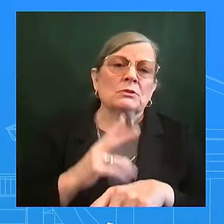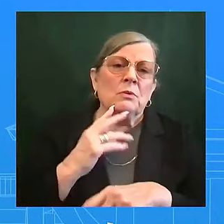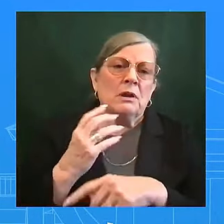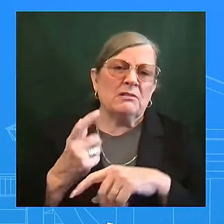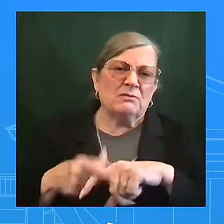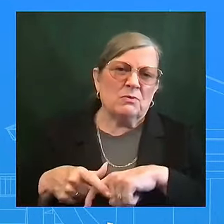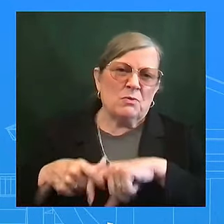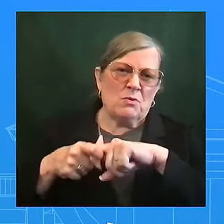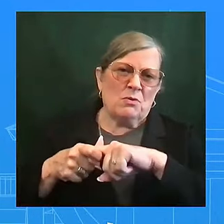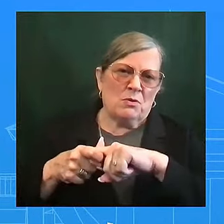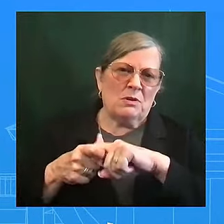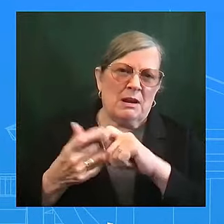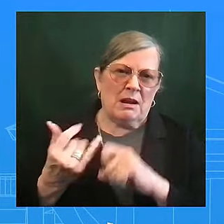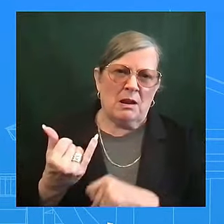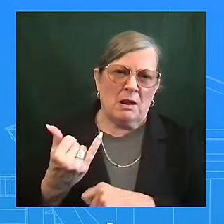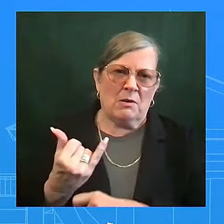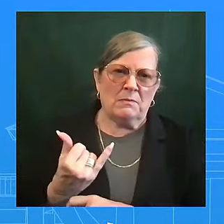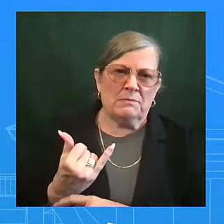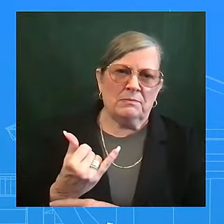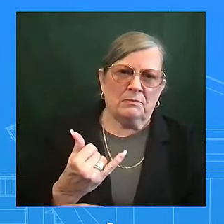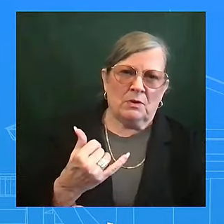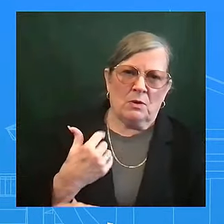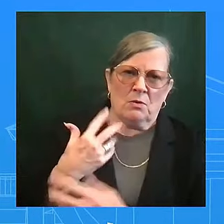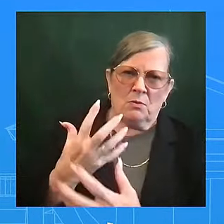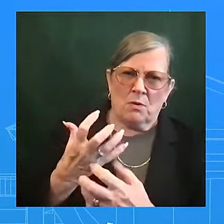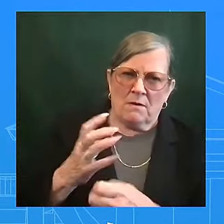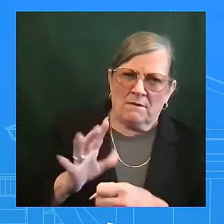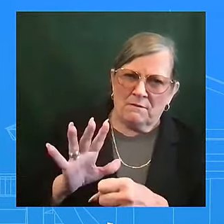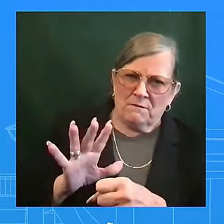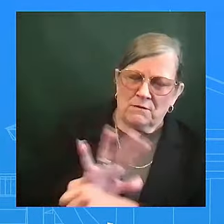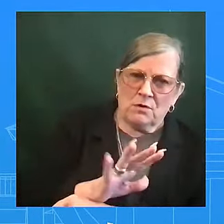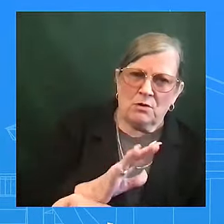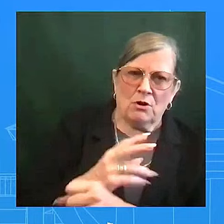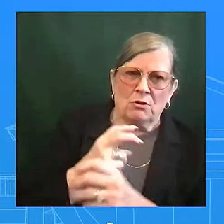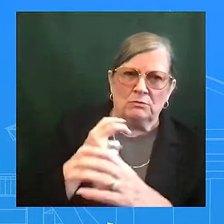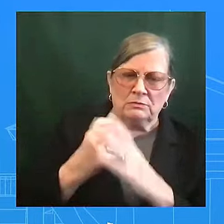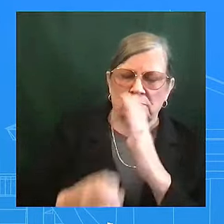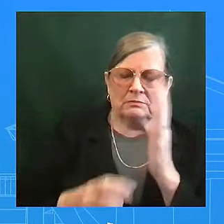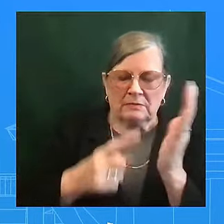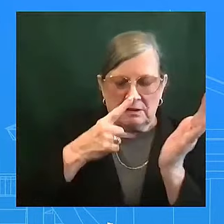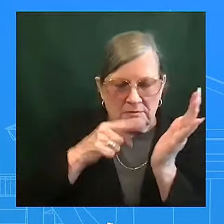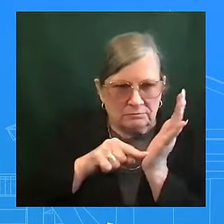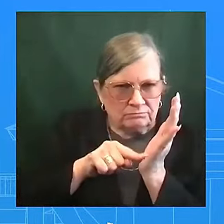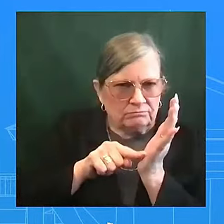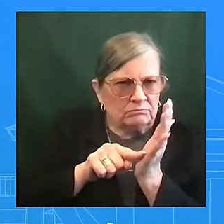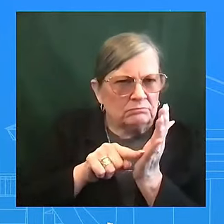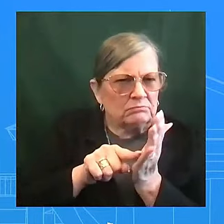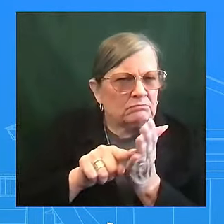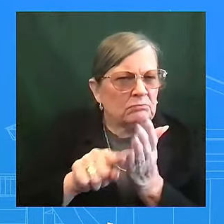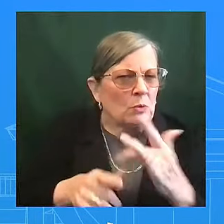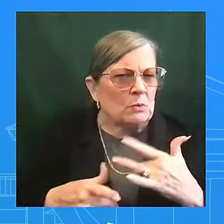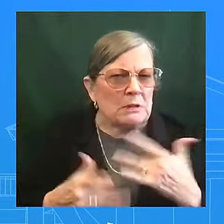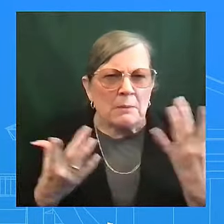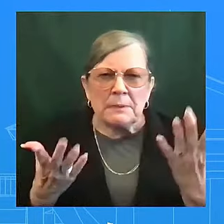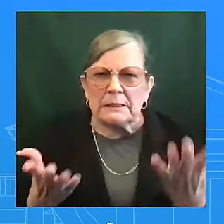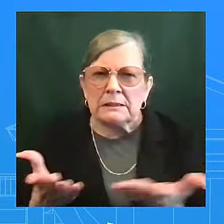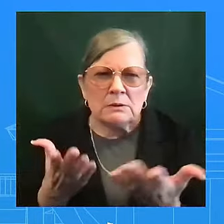swift, and transparent investigation. We'll see what they learn. Okay. Final question. Go ahead. Oh, hi. Thank you.